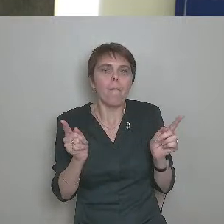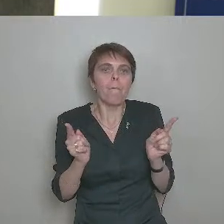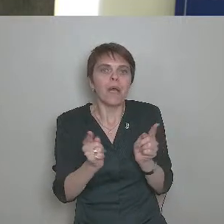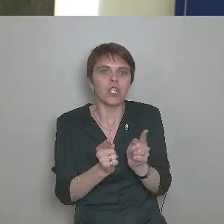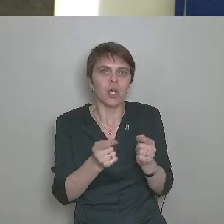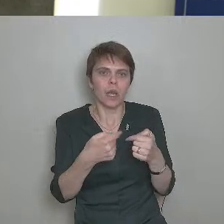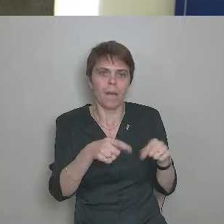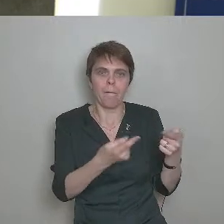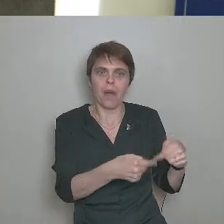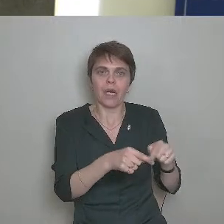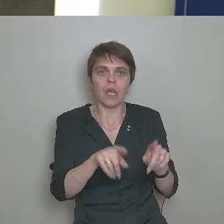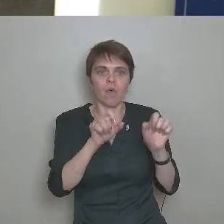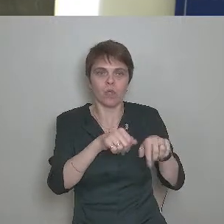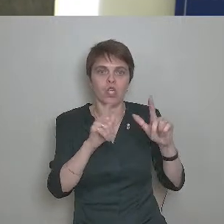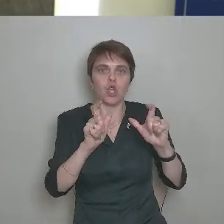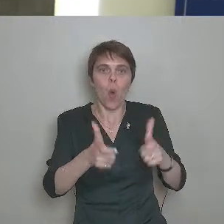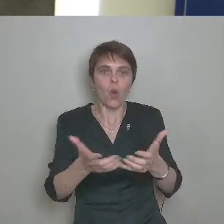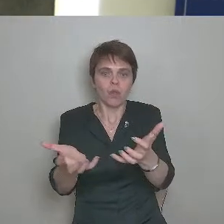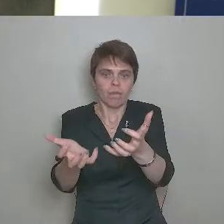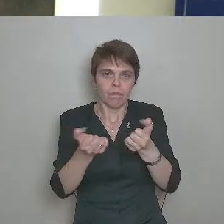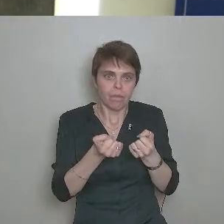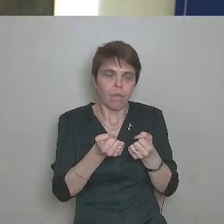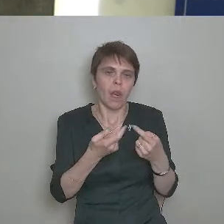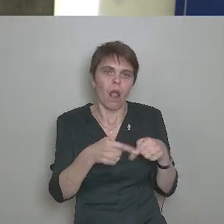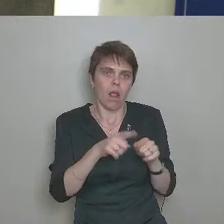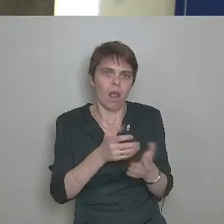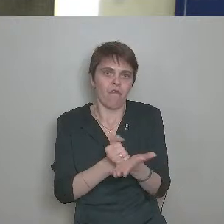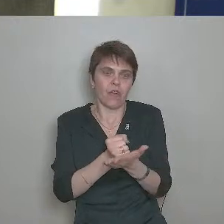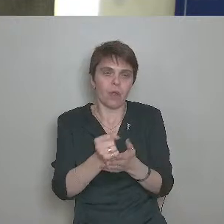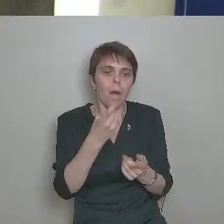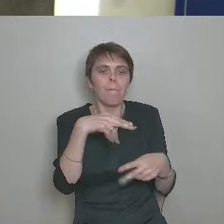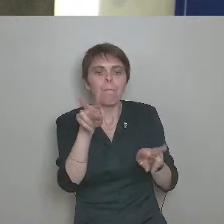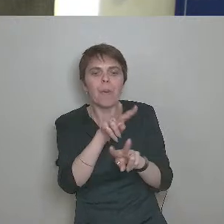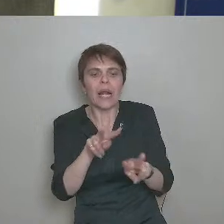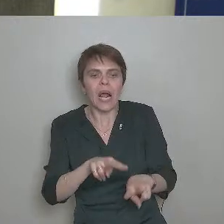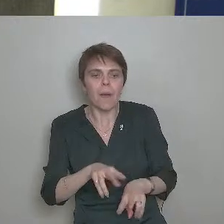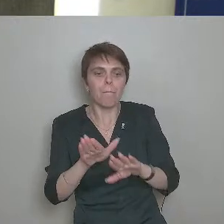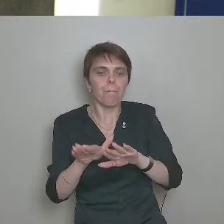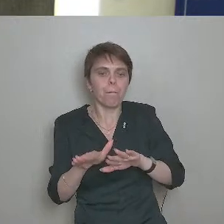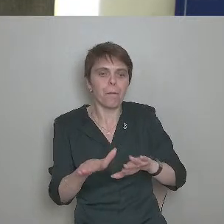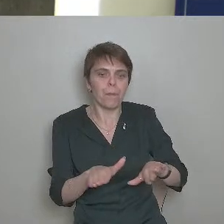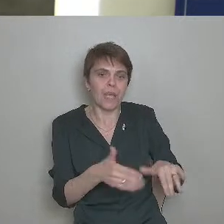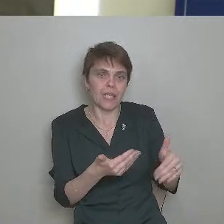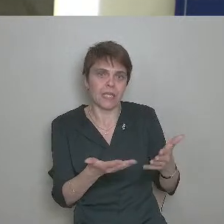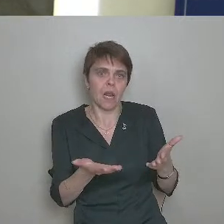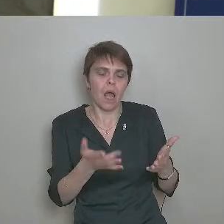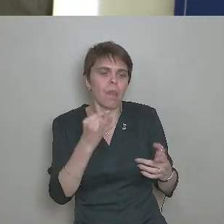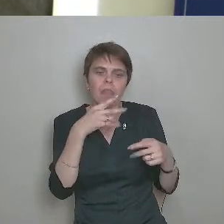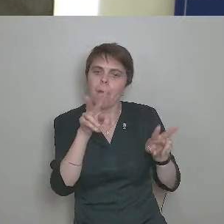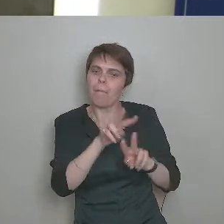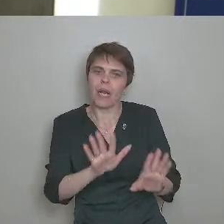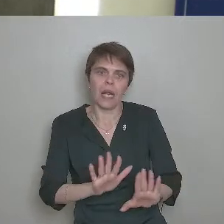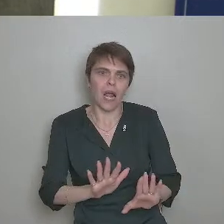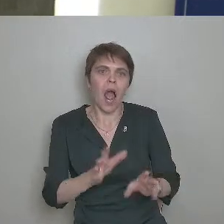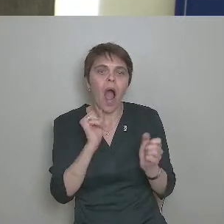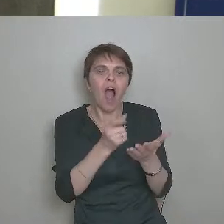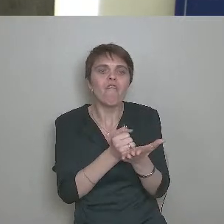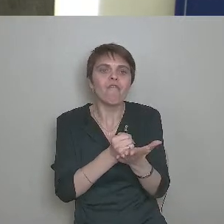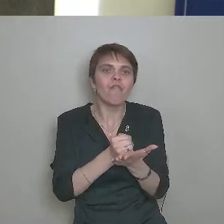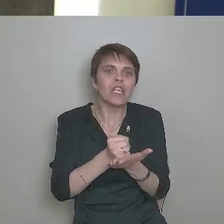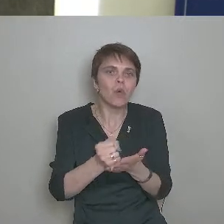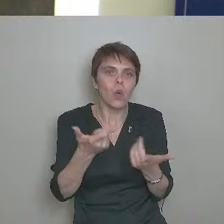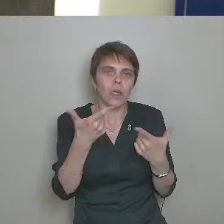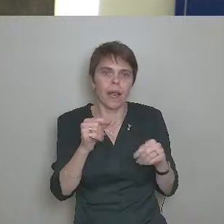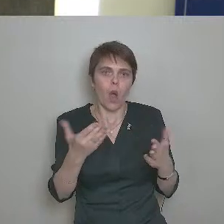doesn't require that, and that's a restriction to the parties, because the party can nominate the person in the constituency where they want